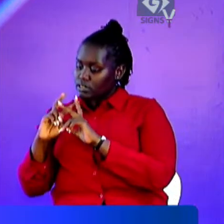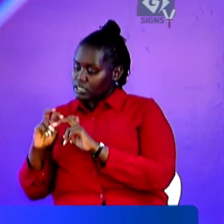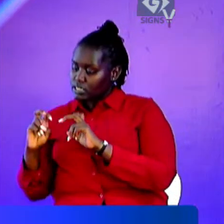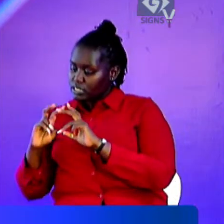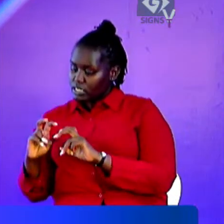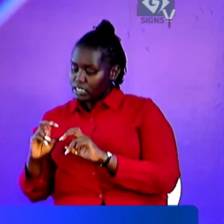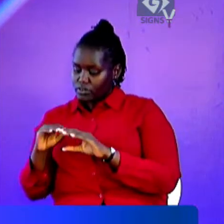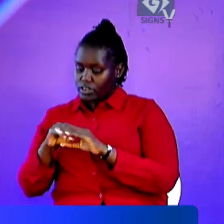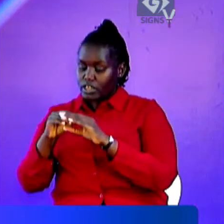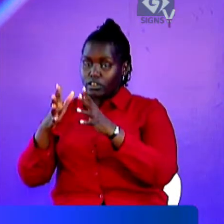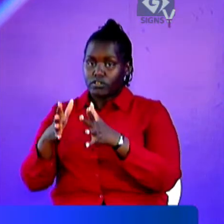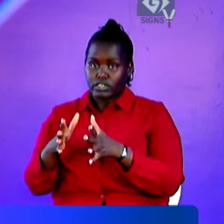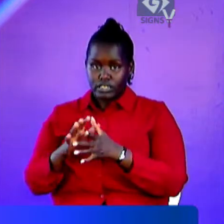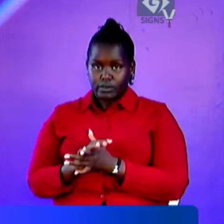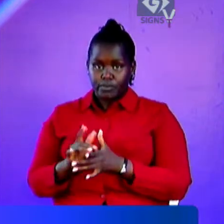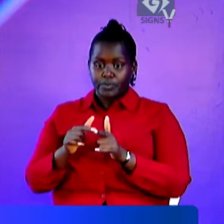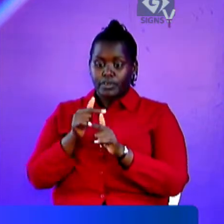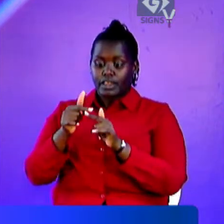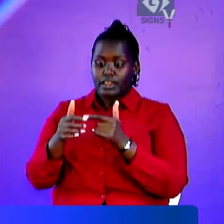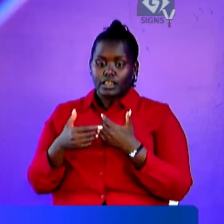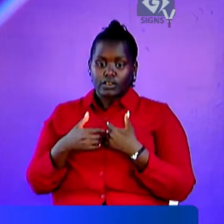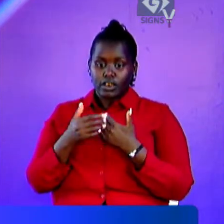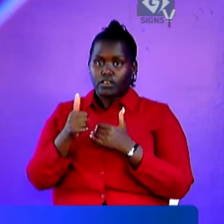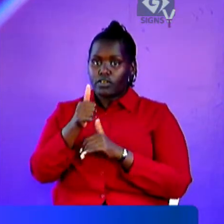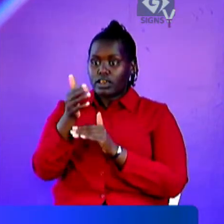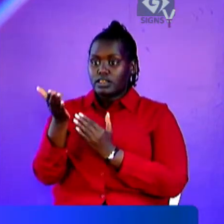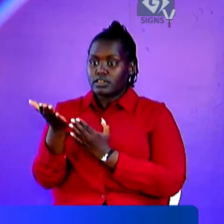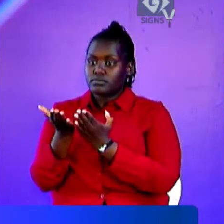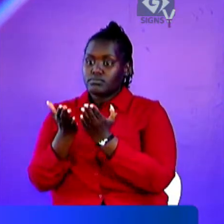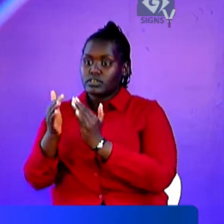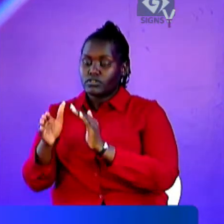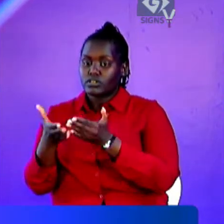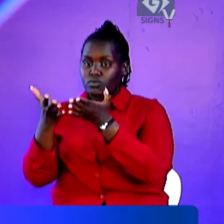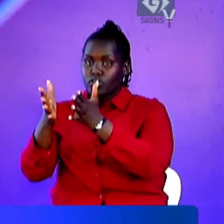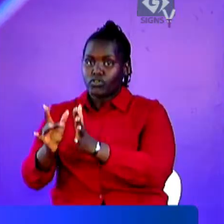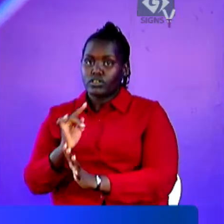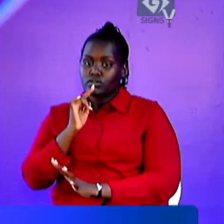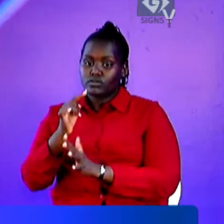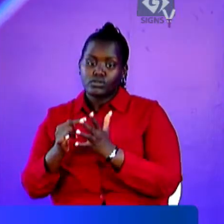of the investor. Then, of course, you have other service providers to ensure that